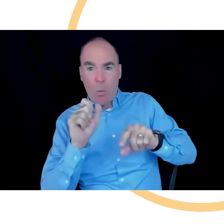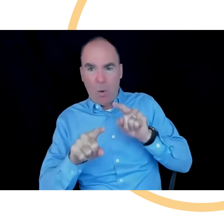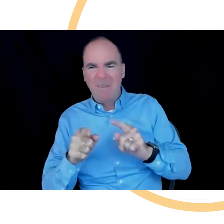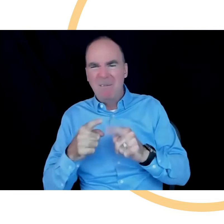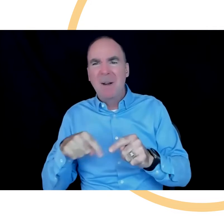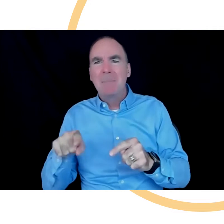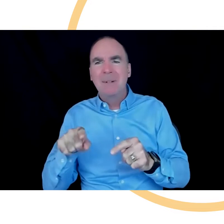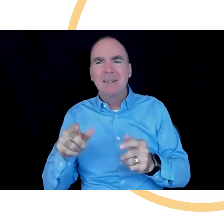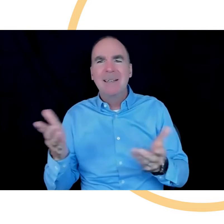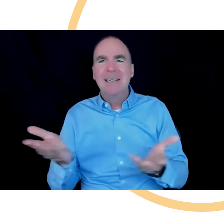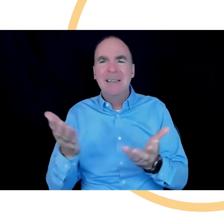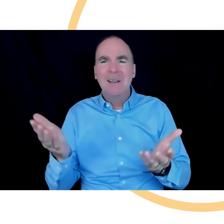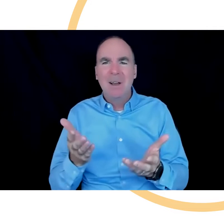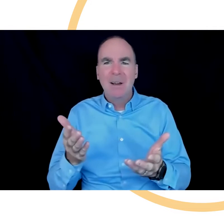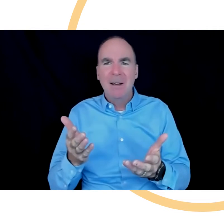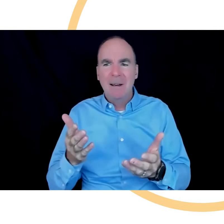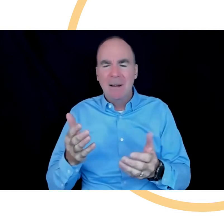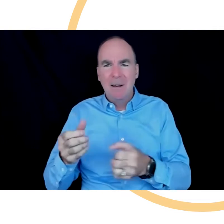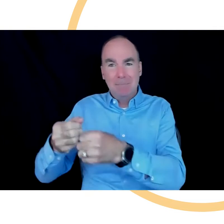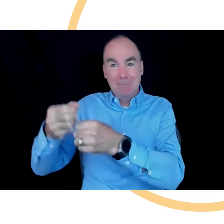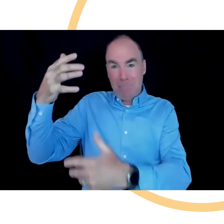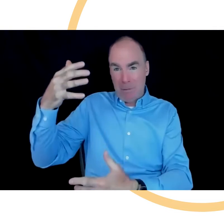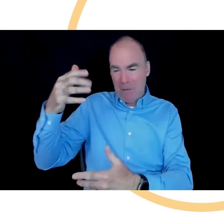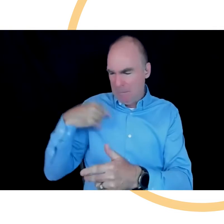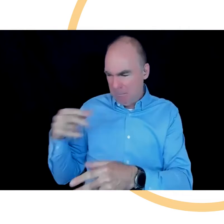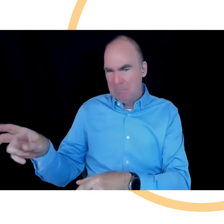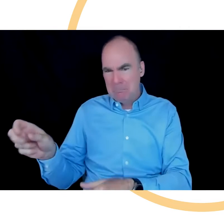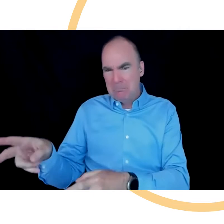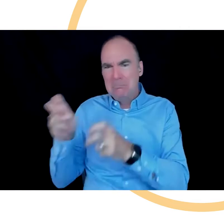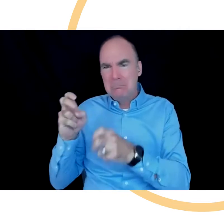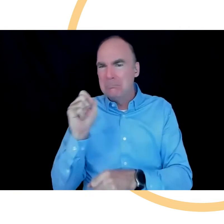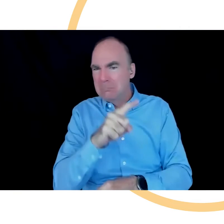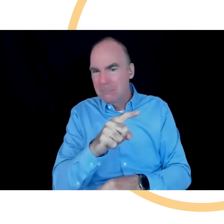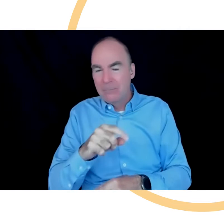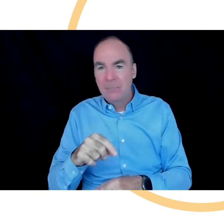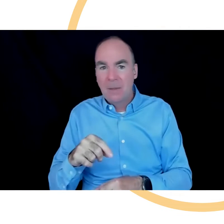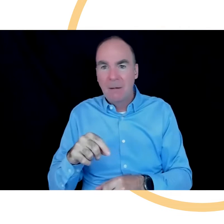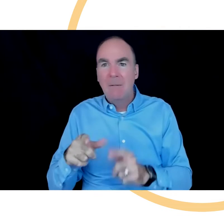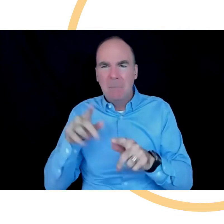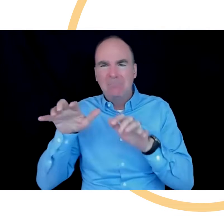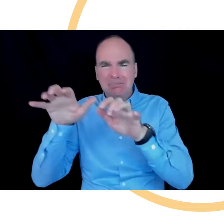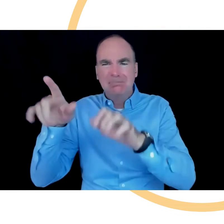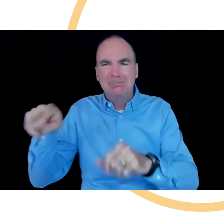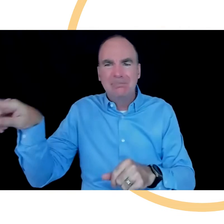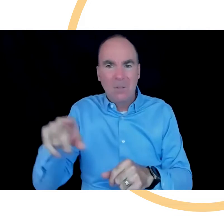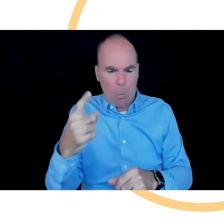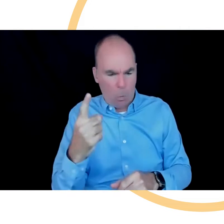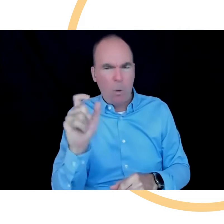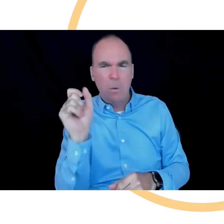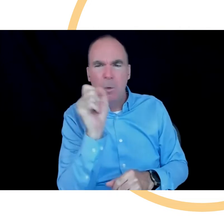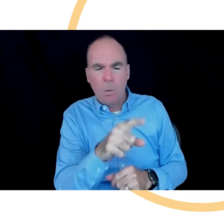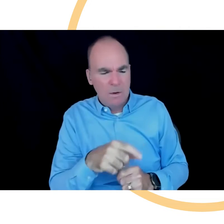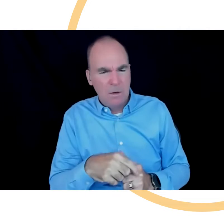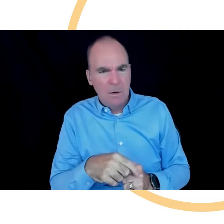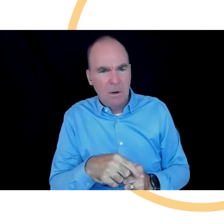audience. And here is the first question, which I personally think is a very, very important one. What do you think